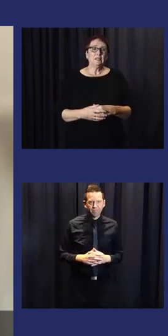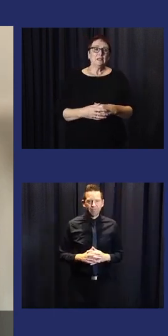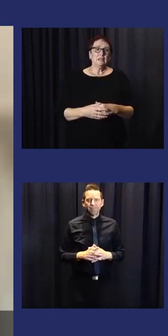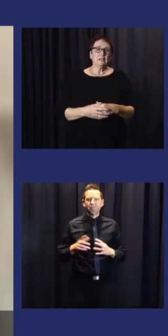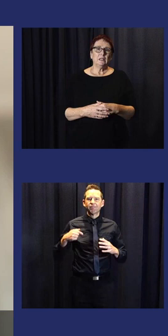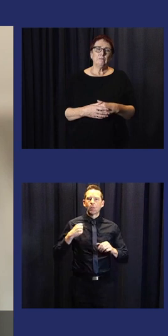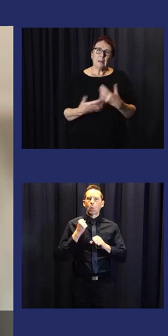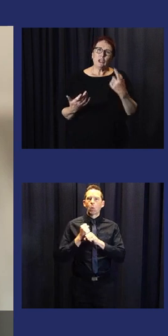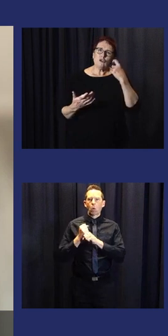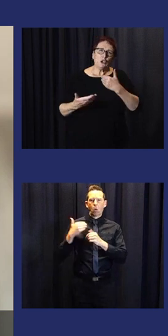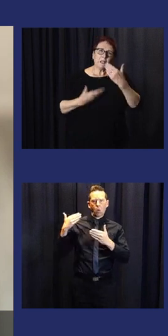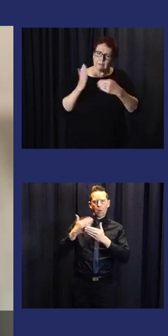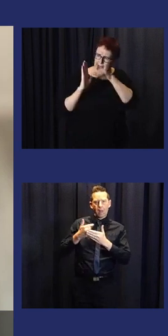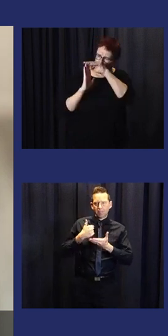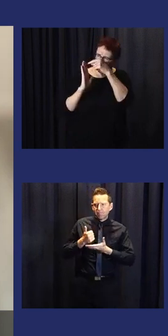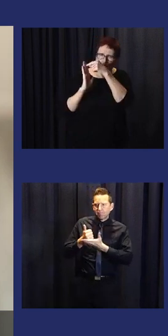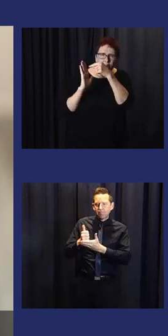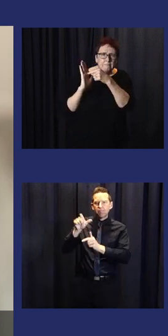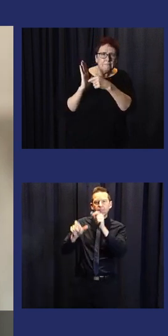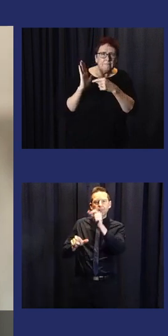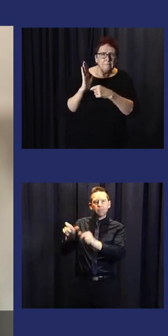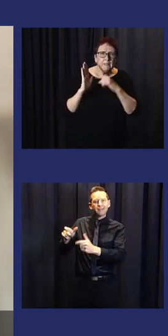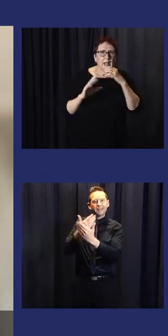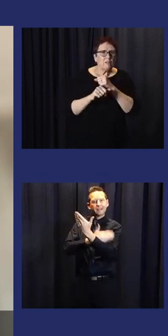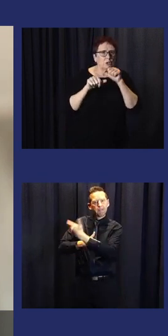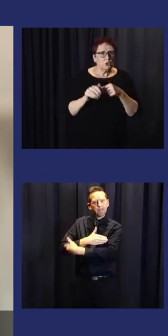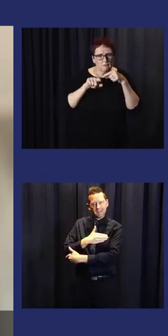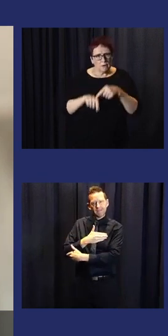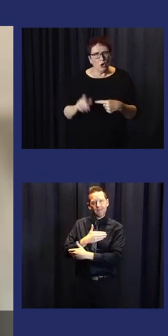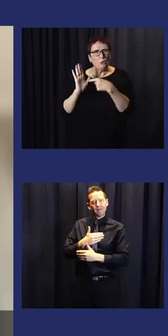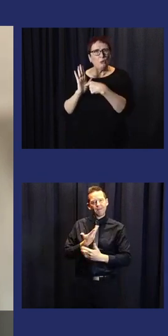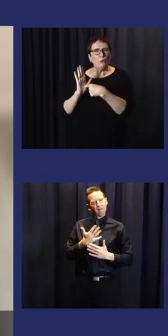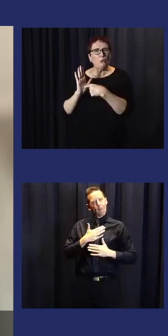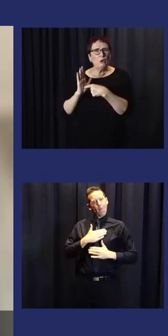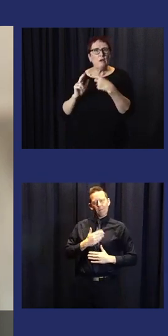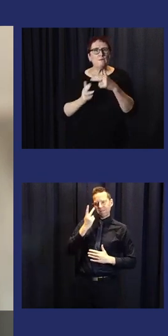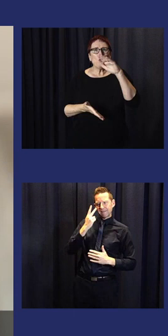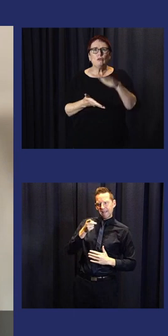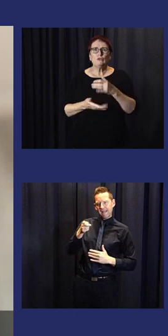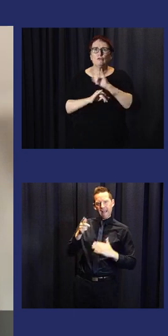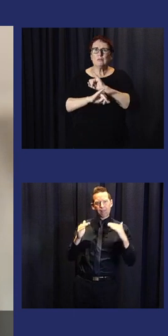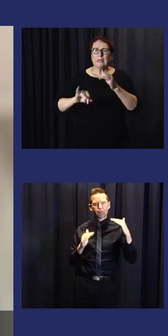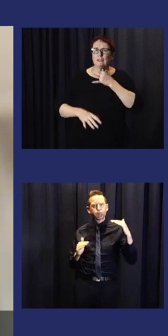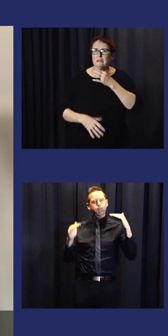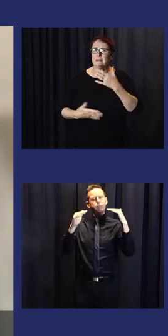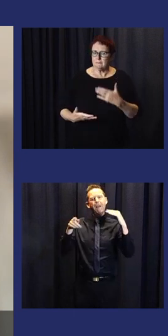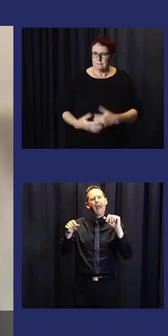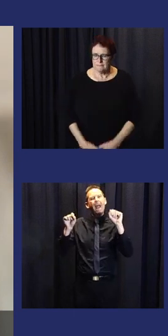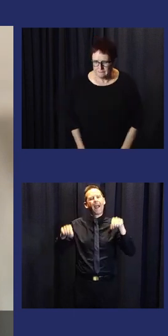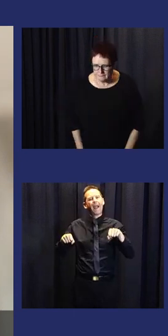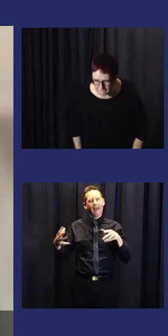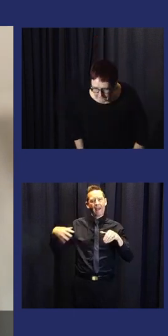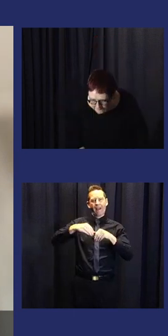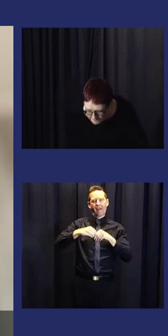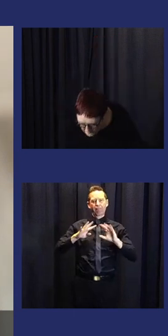and standards by which states should be addressing disaster risk reduction. And